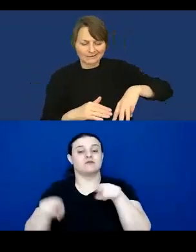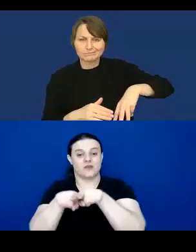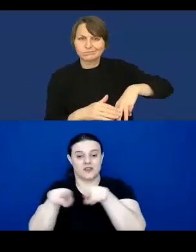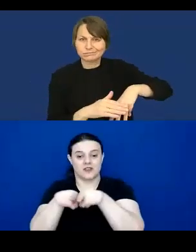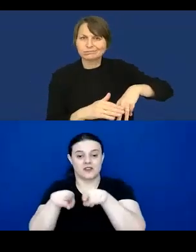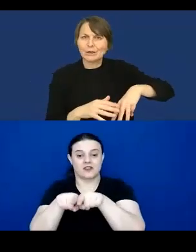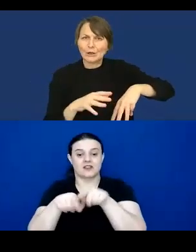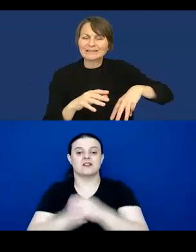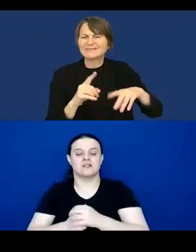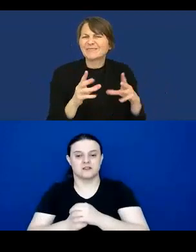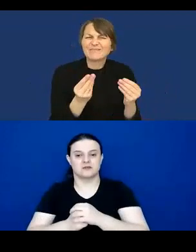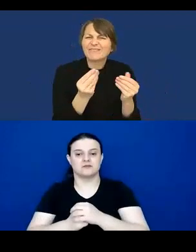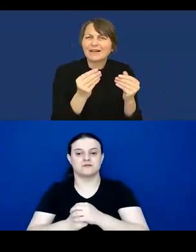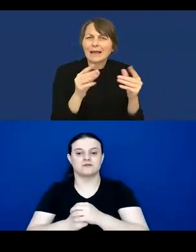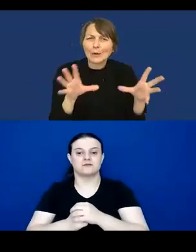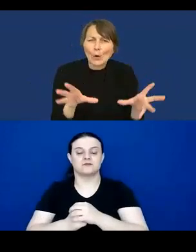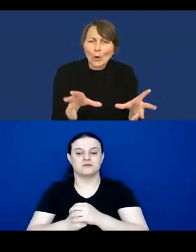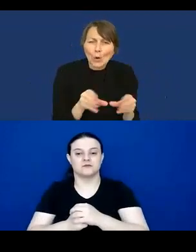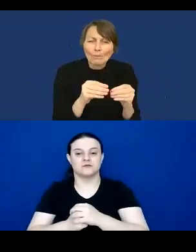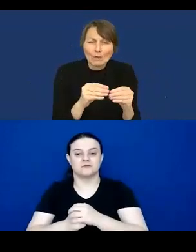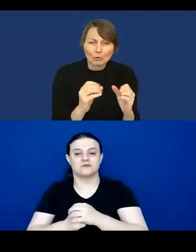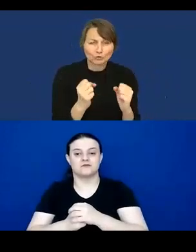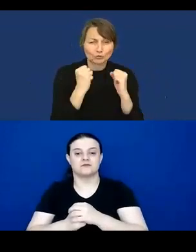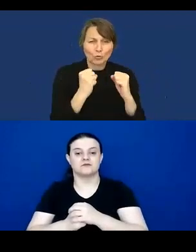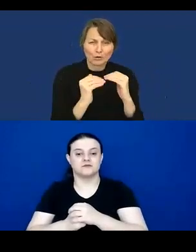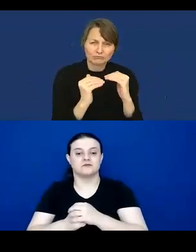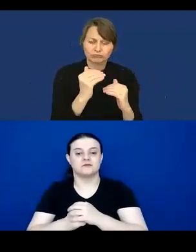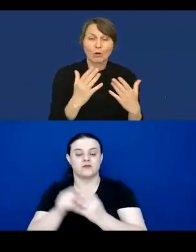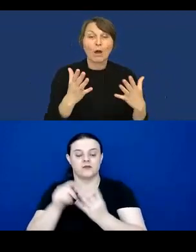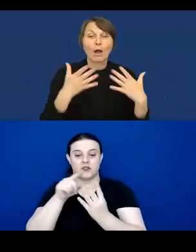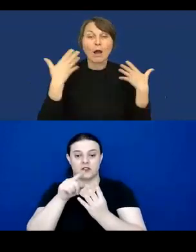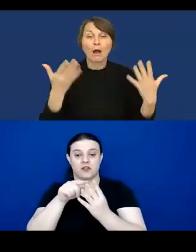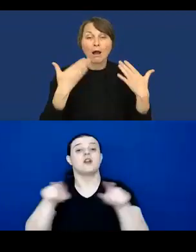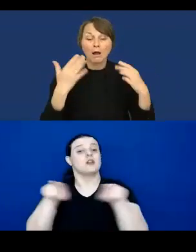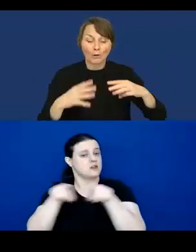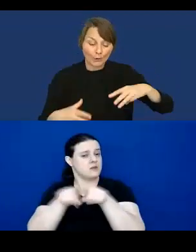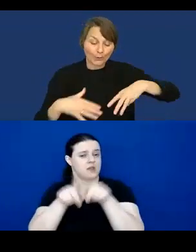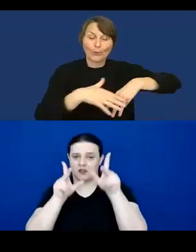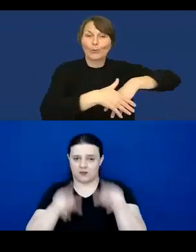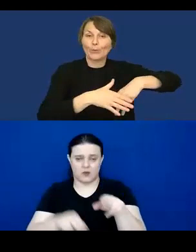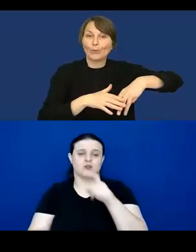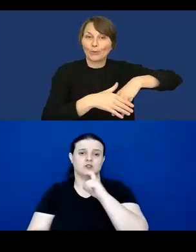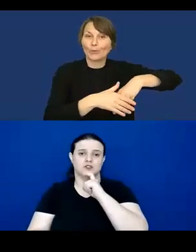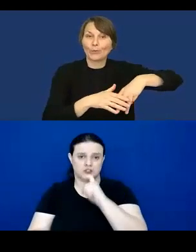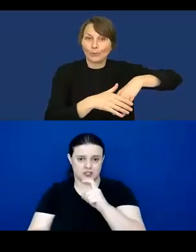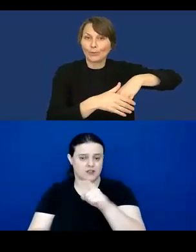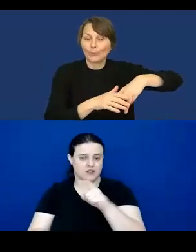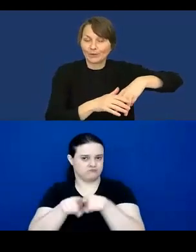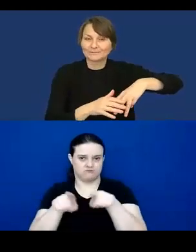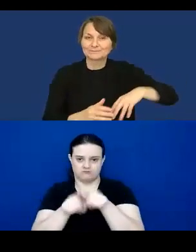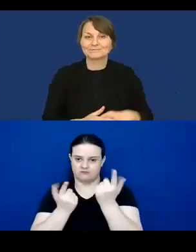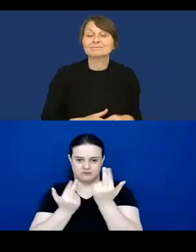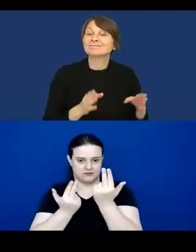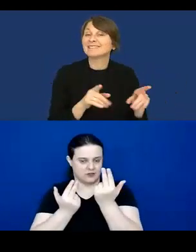summed to that of the middle finger. And something similar happens if you present 3 cold